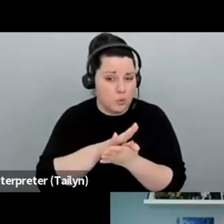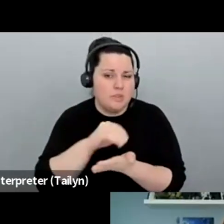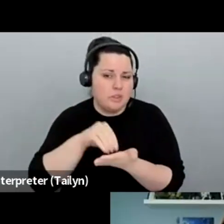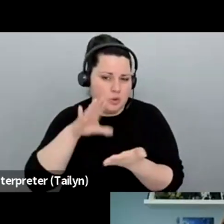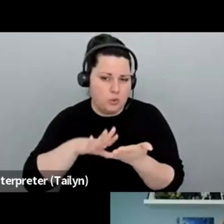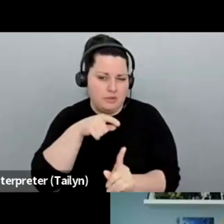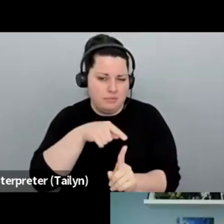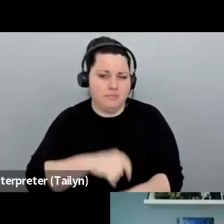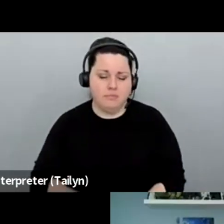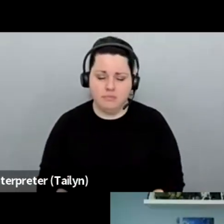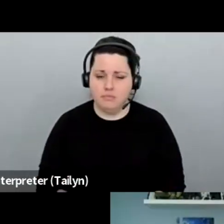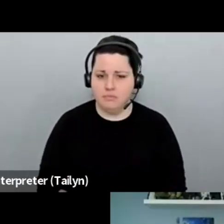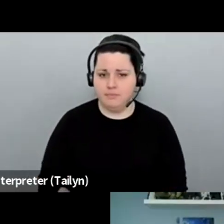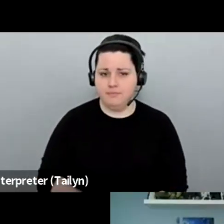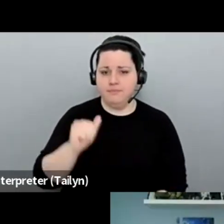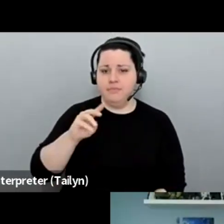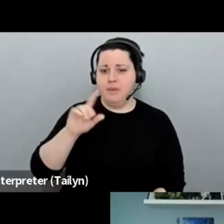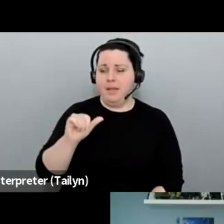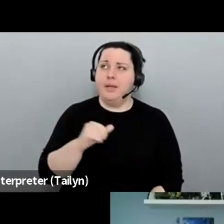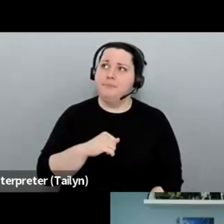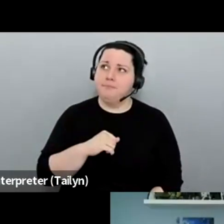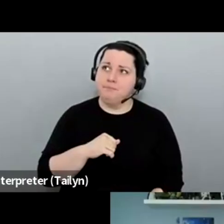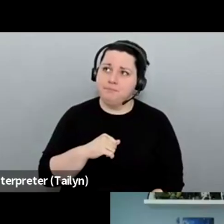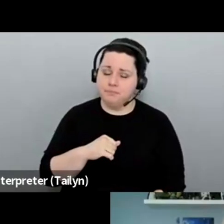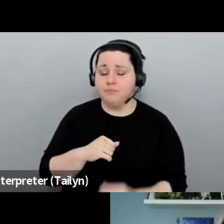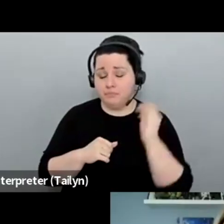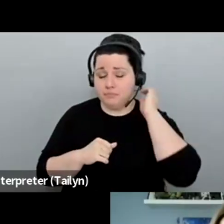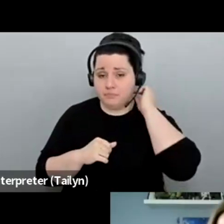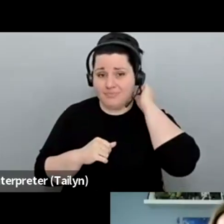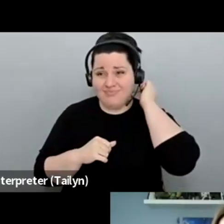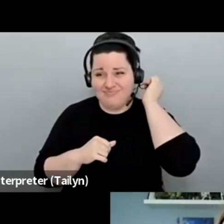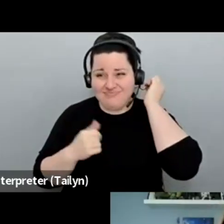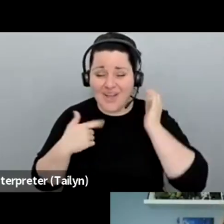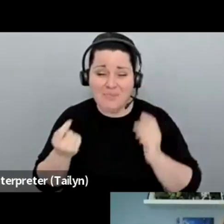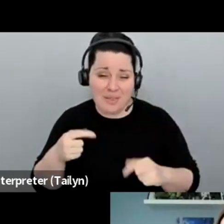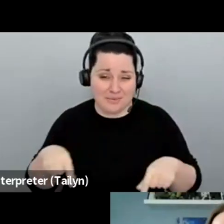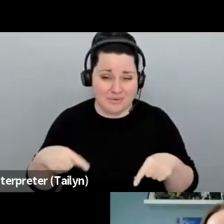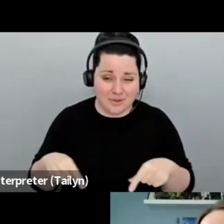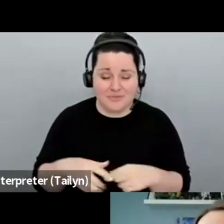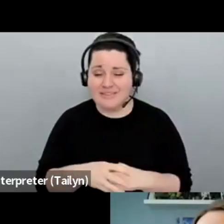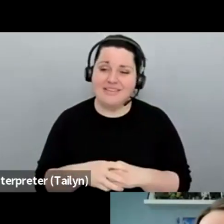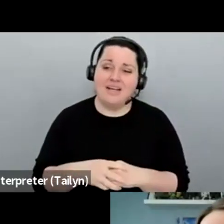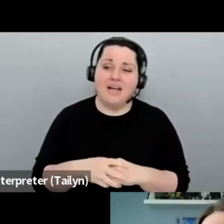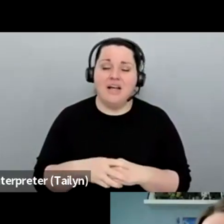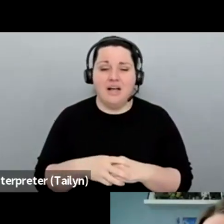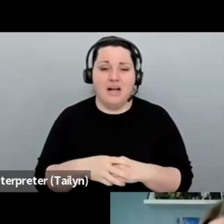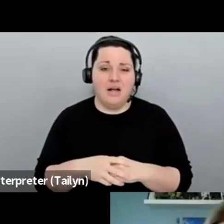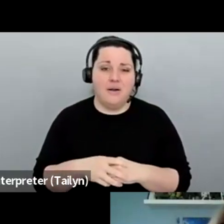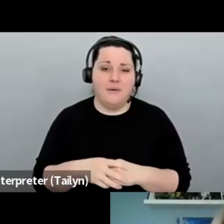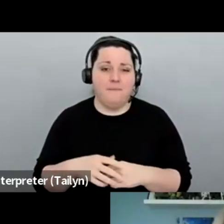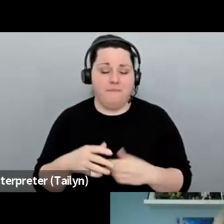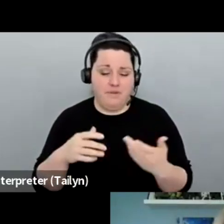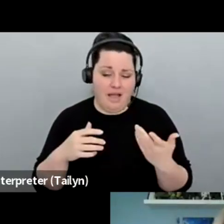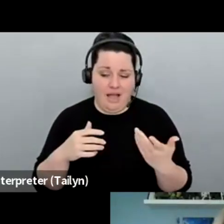students? Yeah, I mean, I'm a little nervous. I won't lie about how all of this